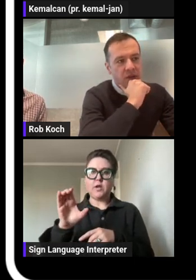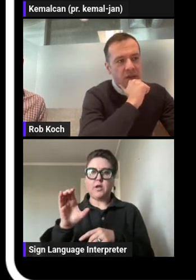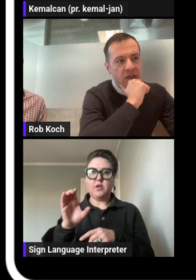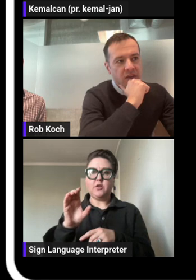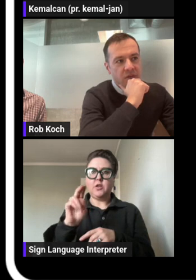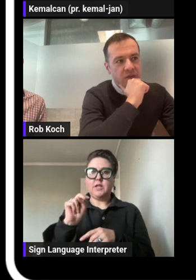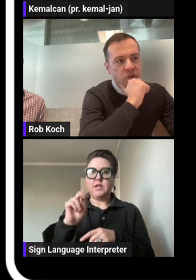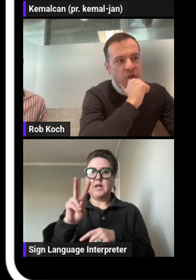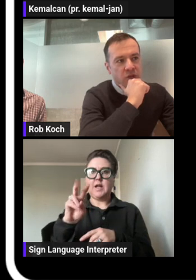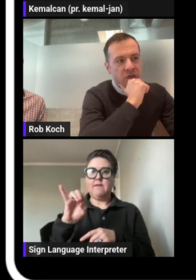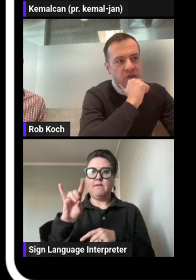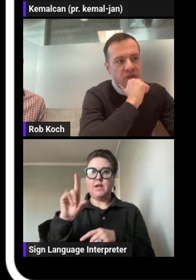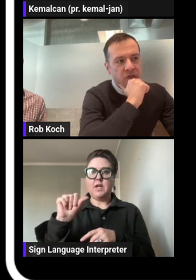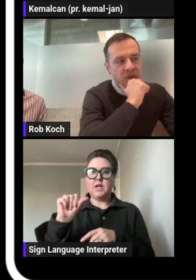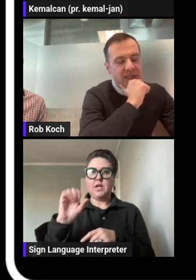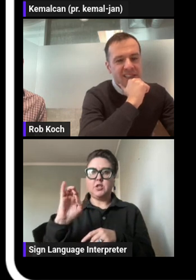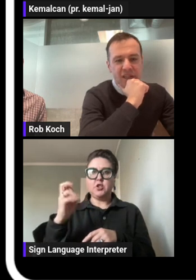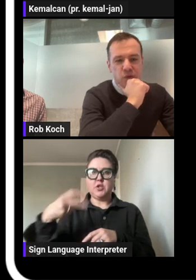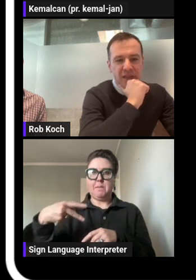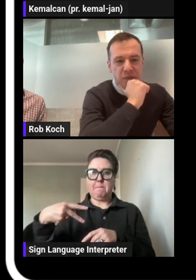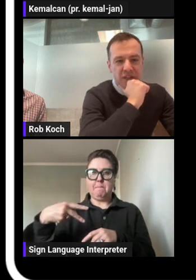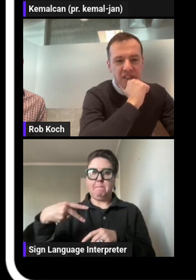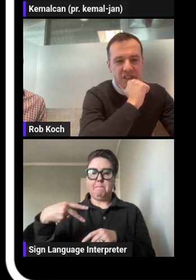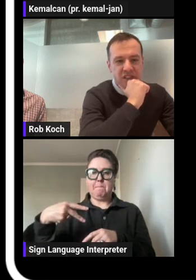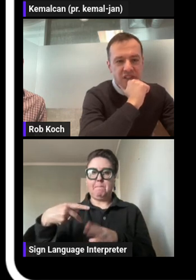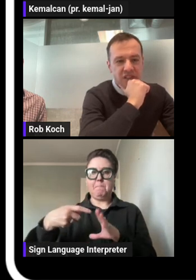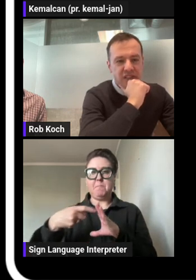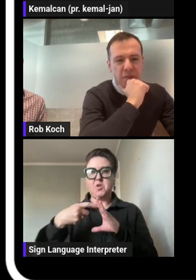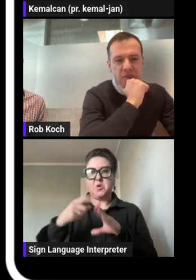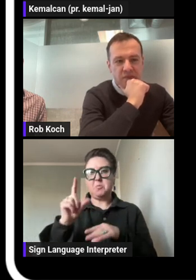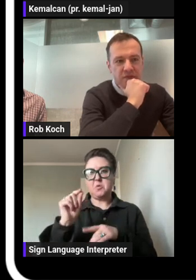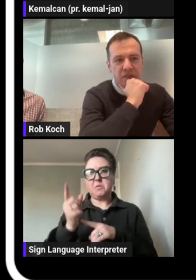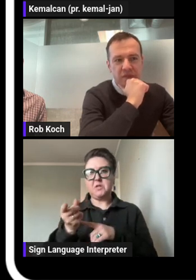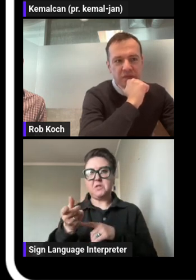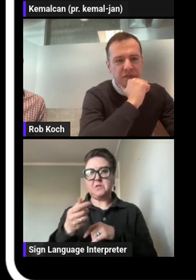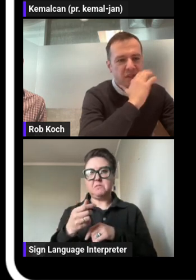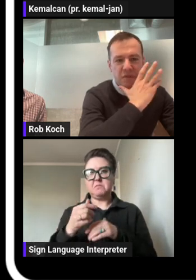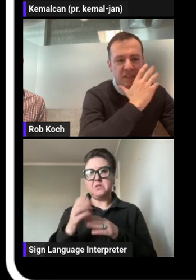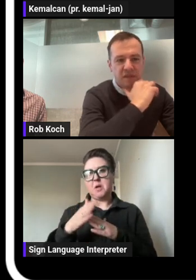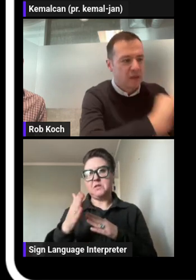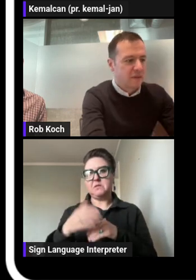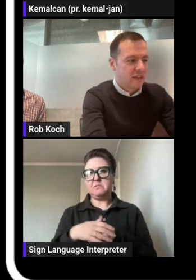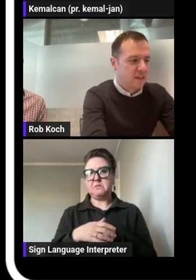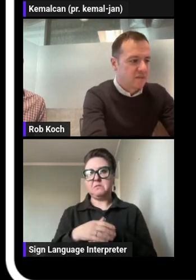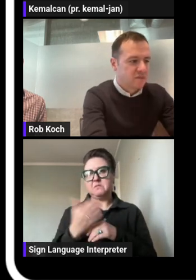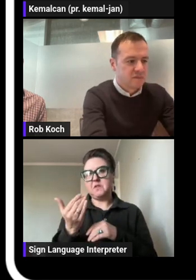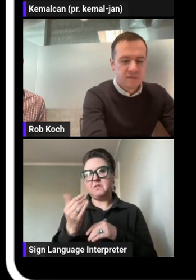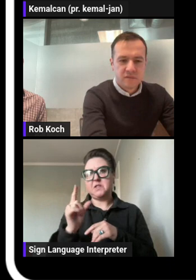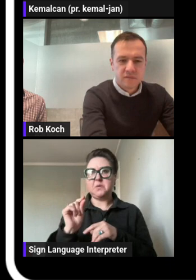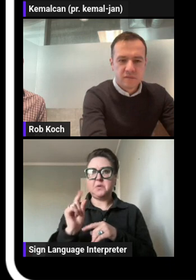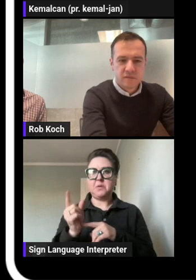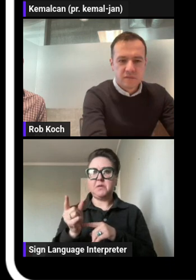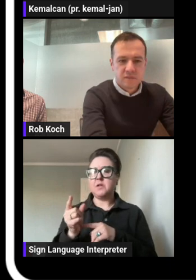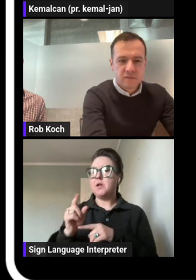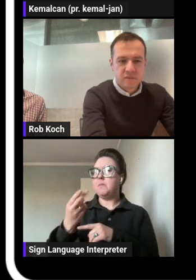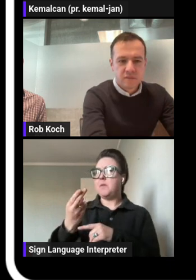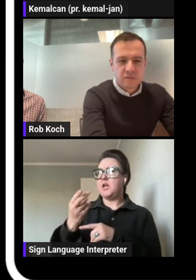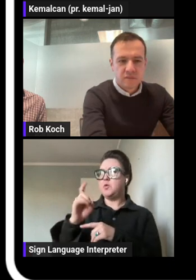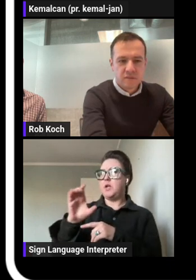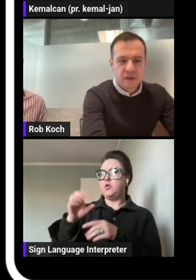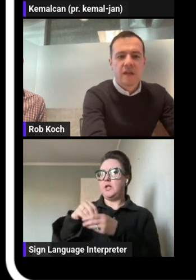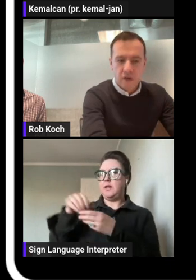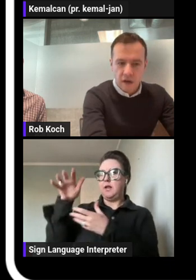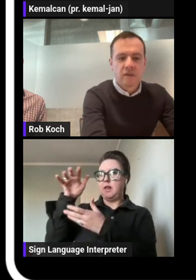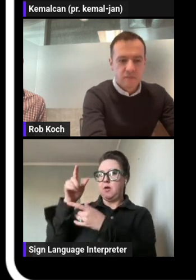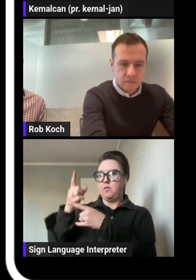chip. Took less than 20 minutes. 15 minutes and something. But H100 in the cloud, right?